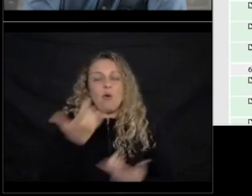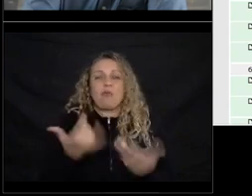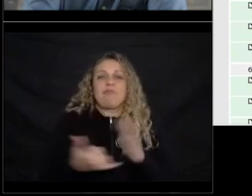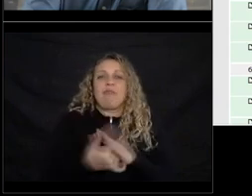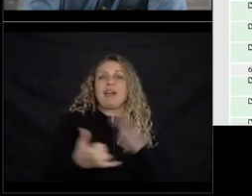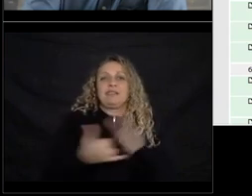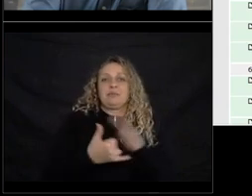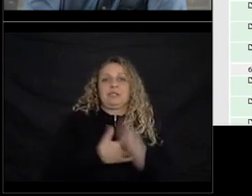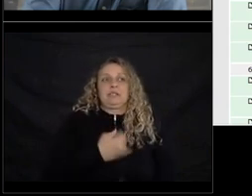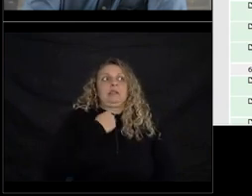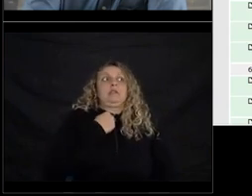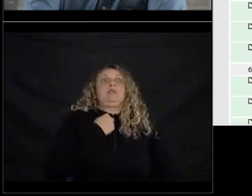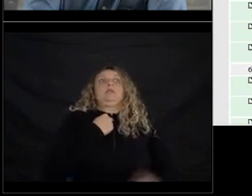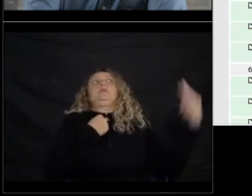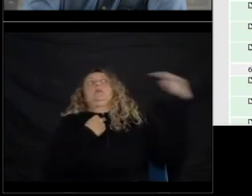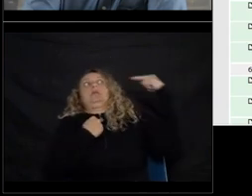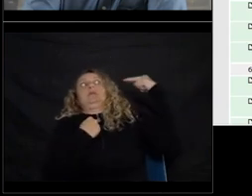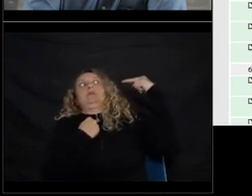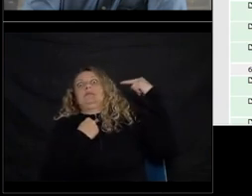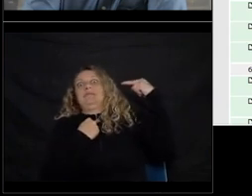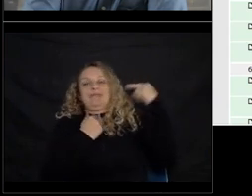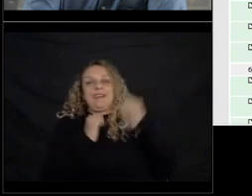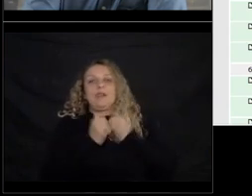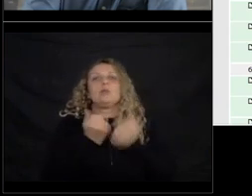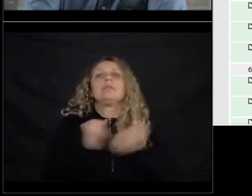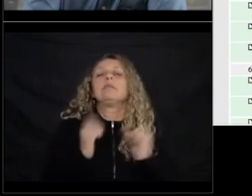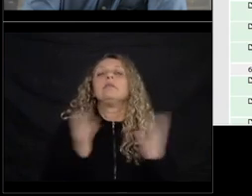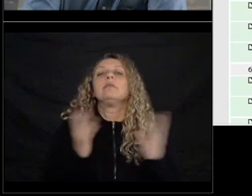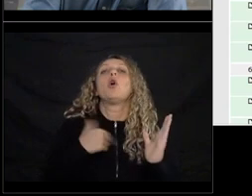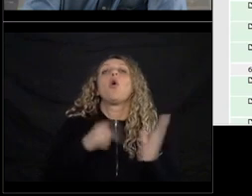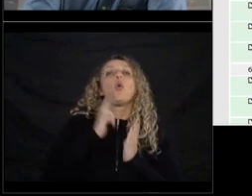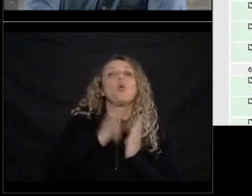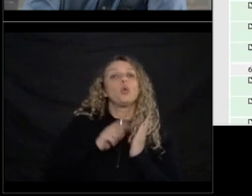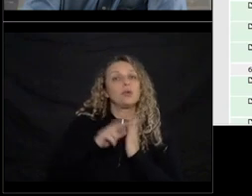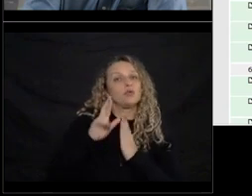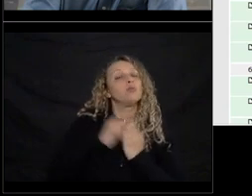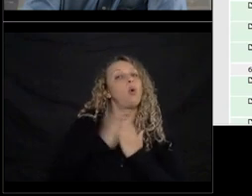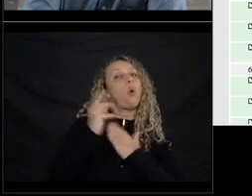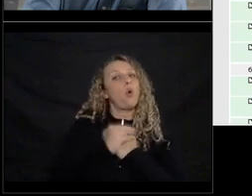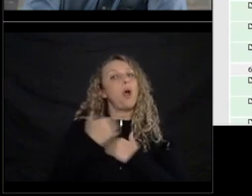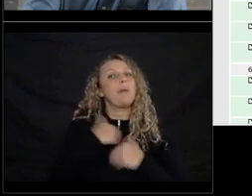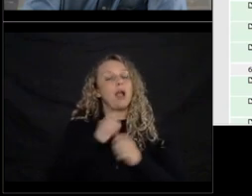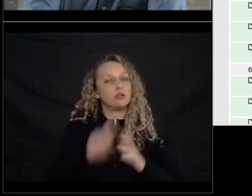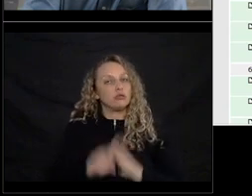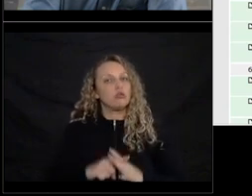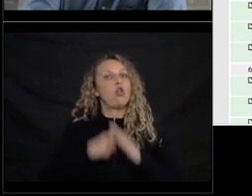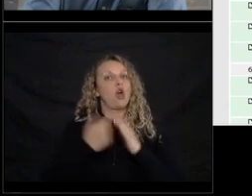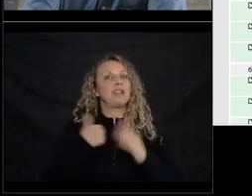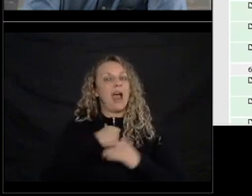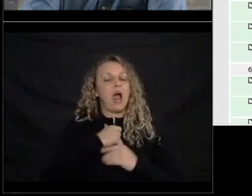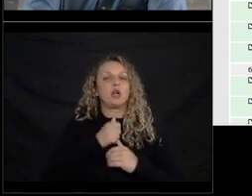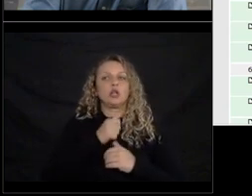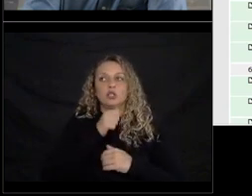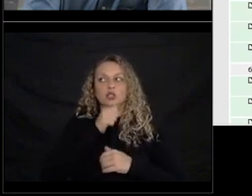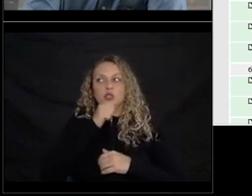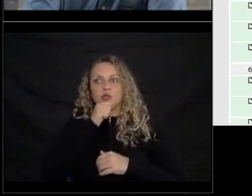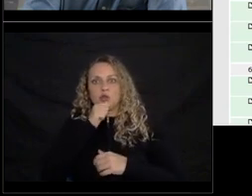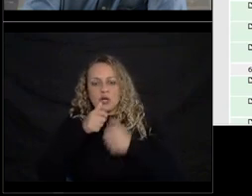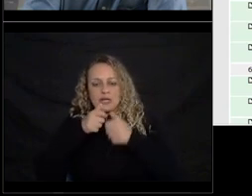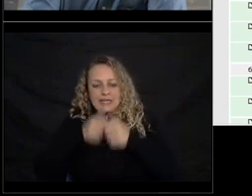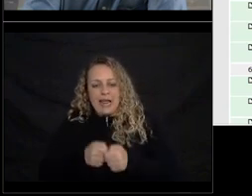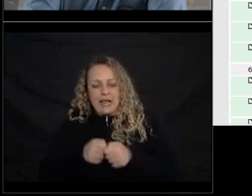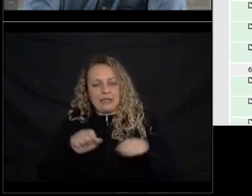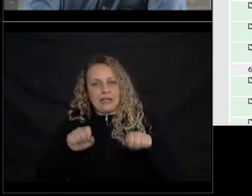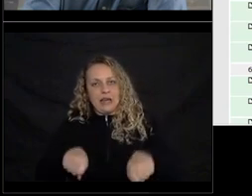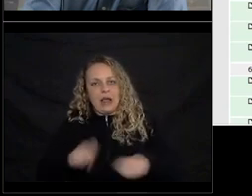and doing so safely. So we researched a program and have launched our secure